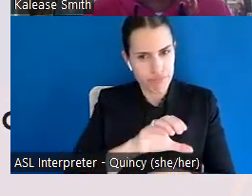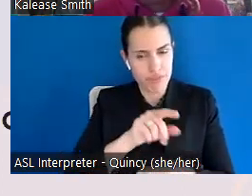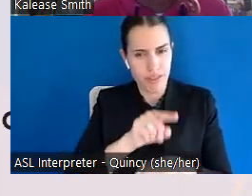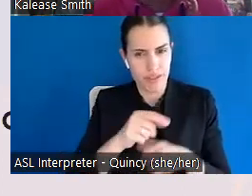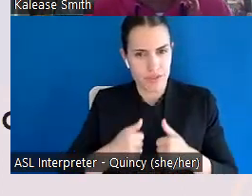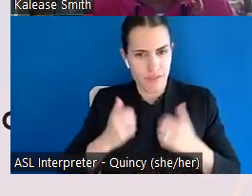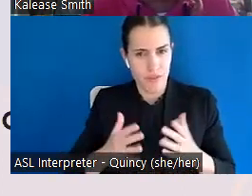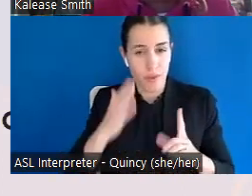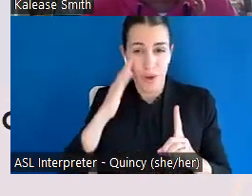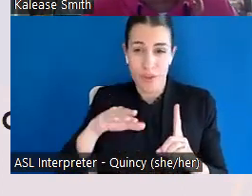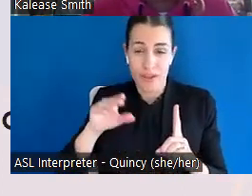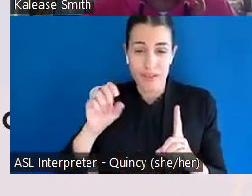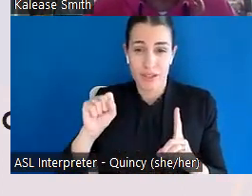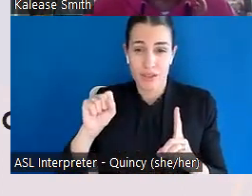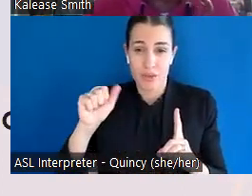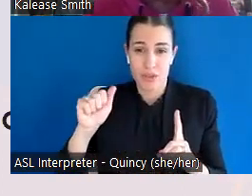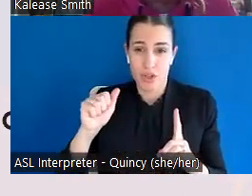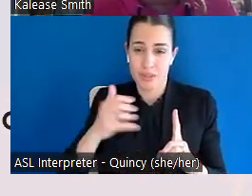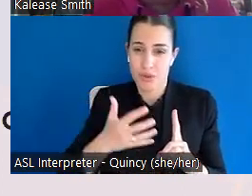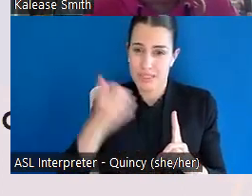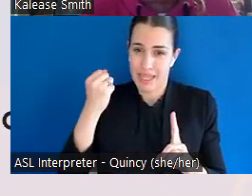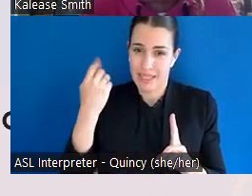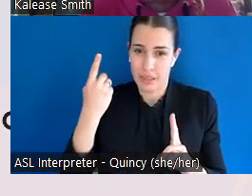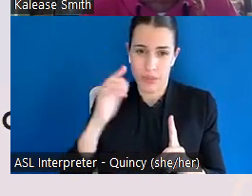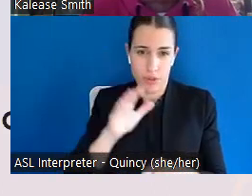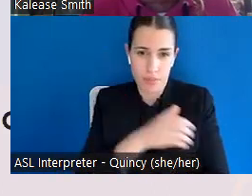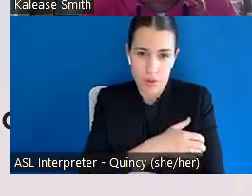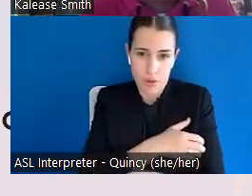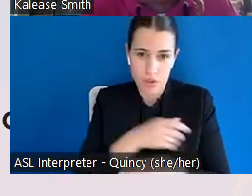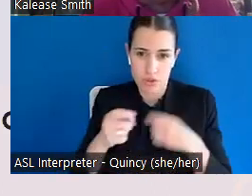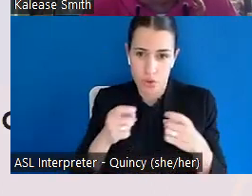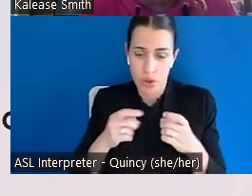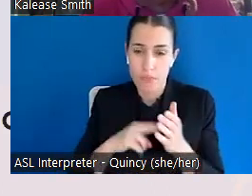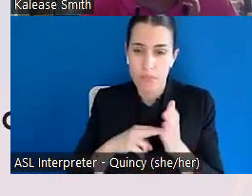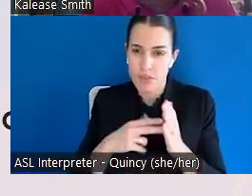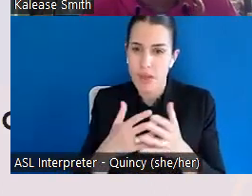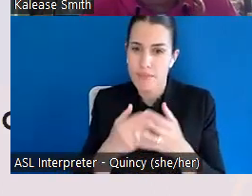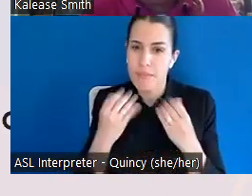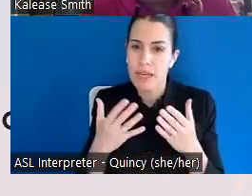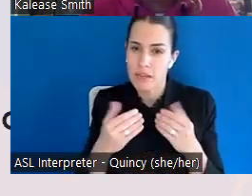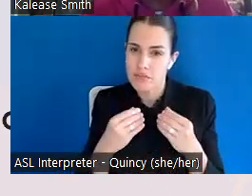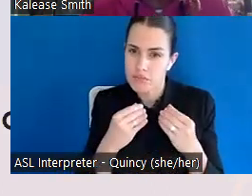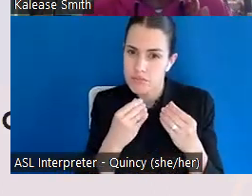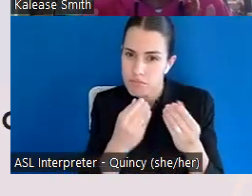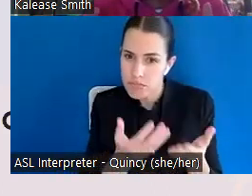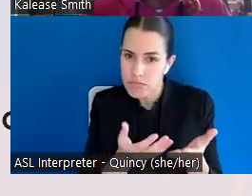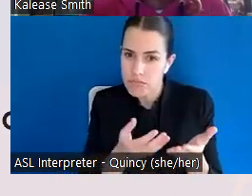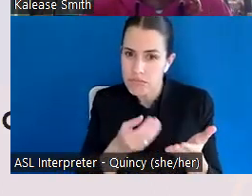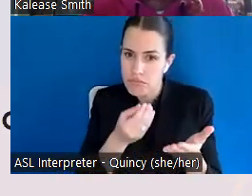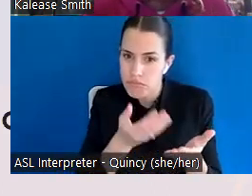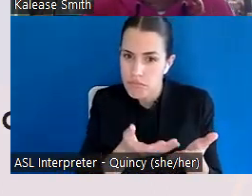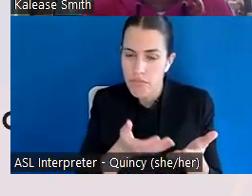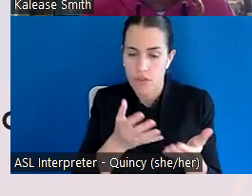sexual assault is about taking someone's power and control. And so we have a lot of ways to give that back. We,